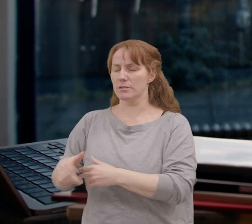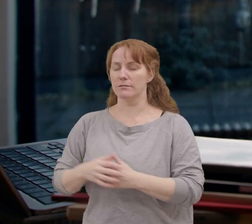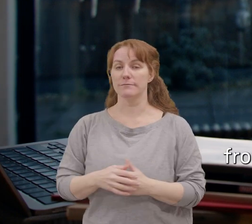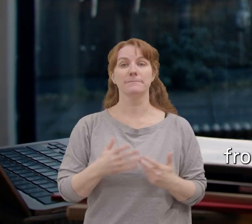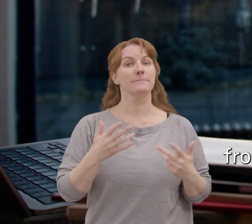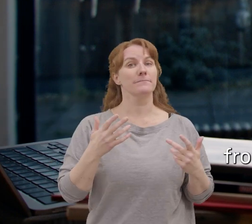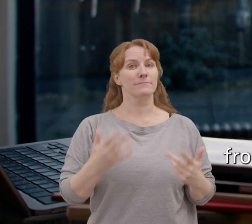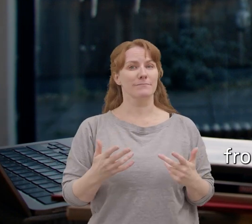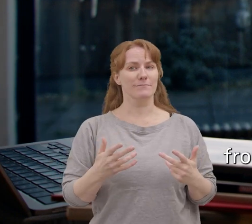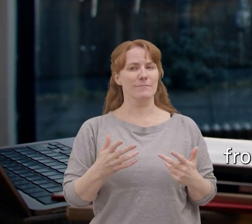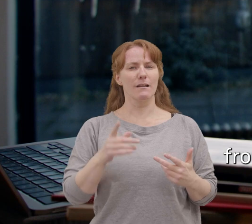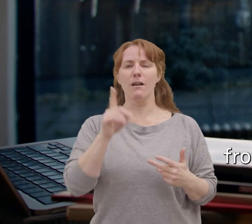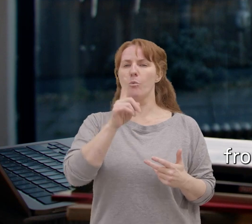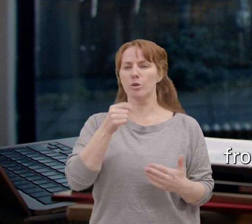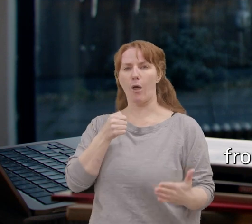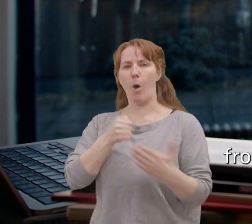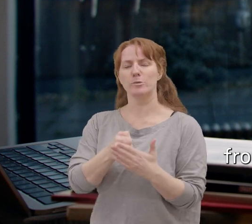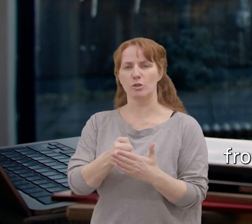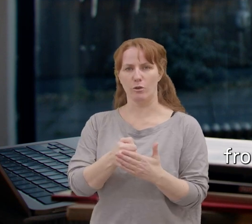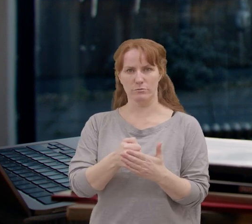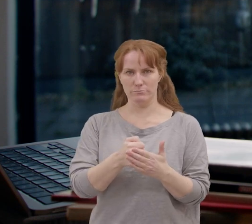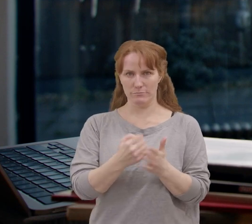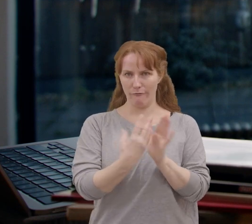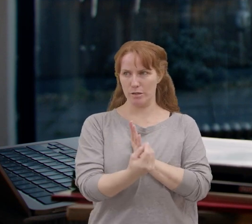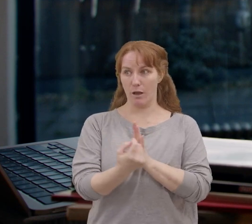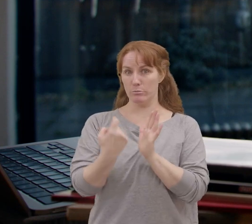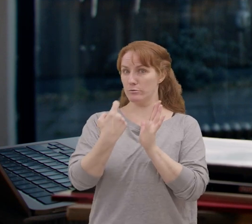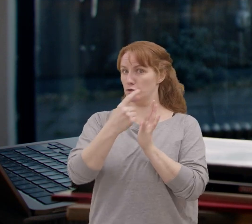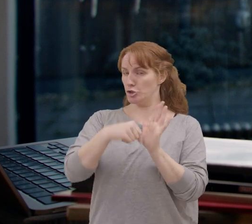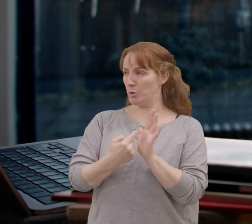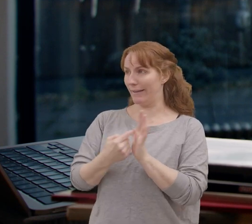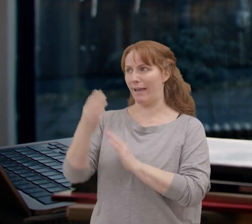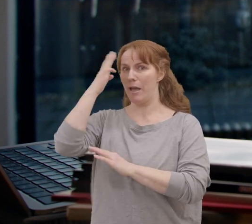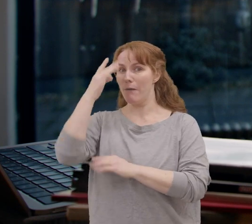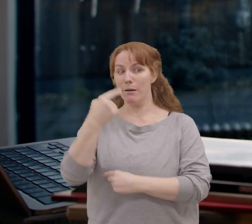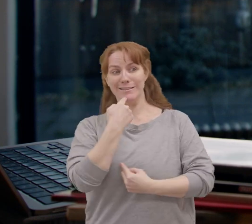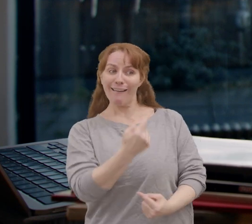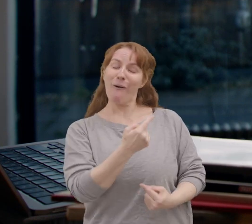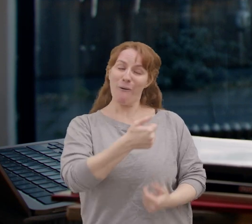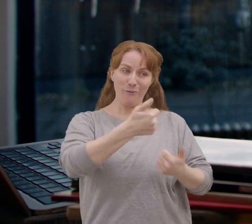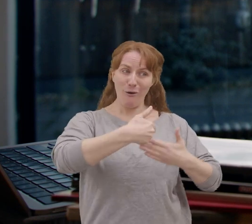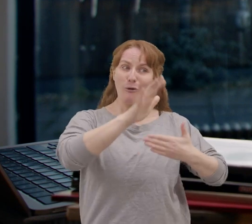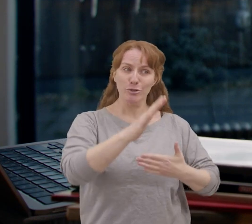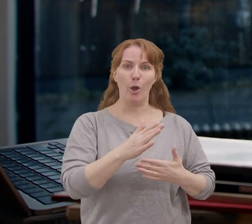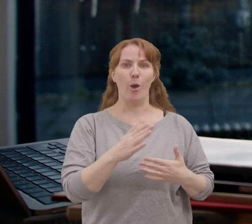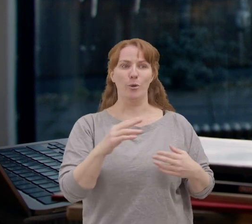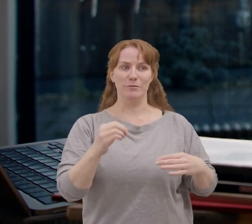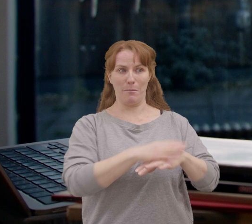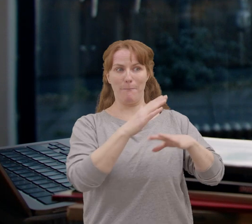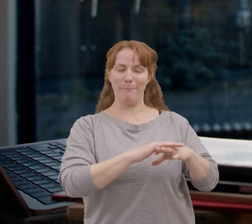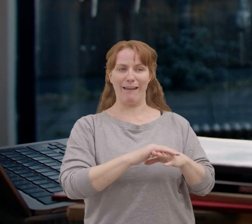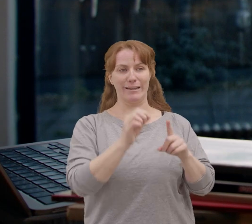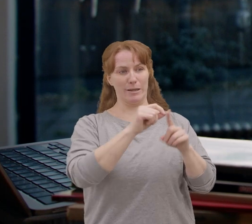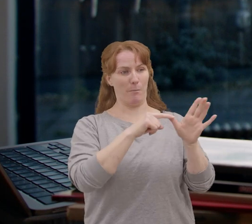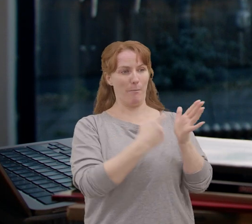your character from achieving that goal? In Romeo and Juliet, it's her mum who is like, hey, you're going to marry Paris, and then her dad.